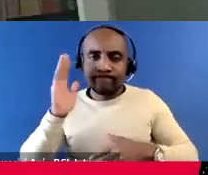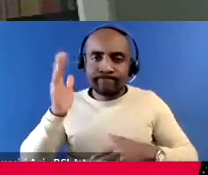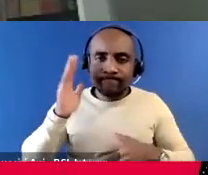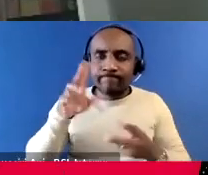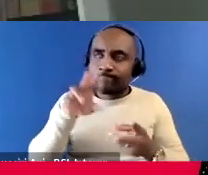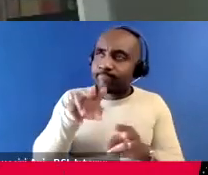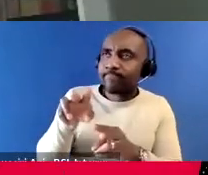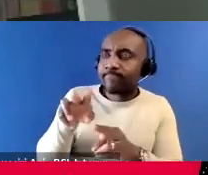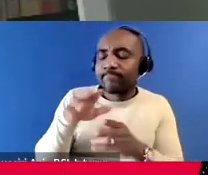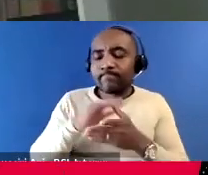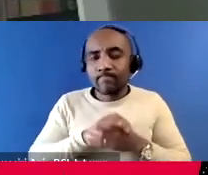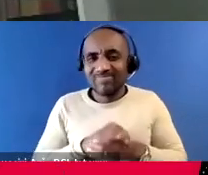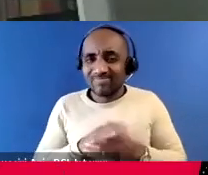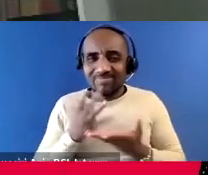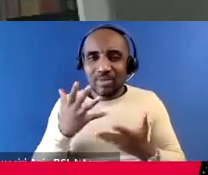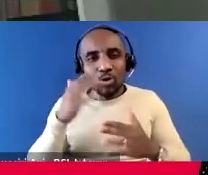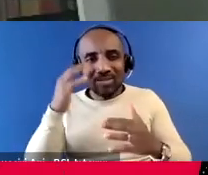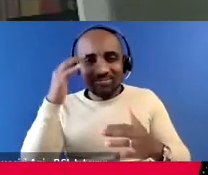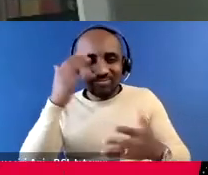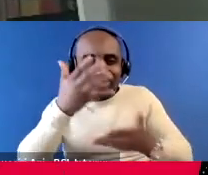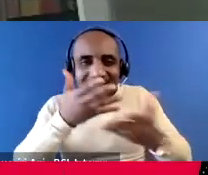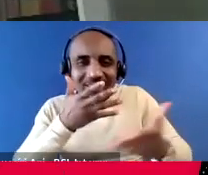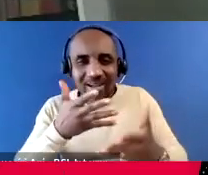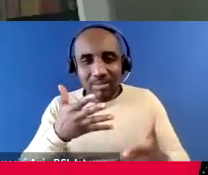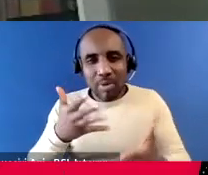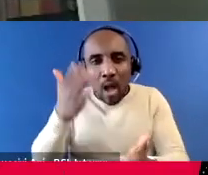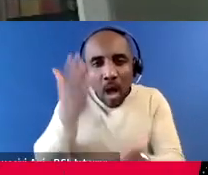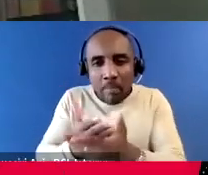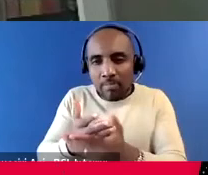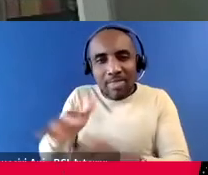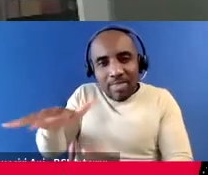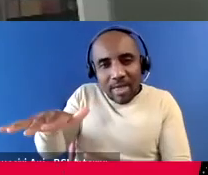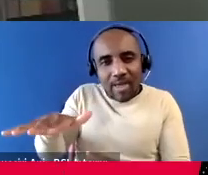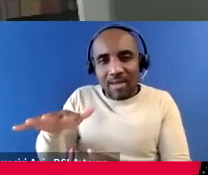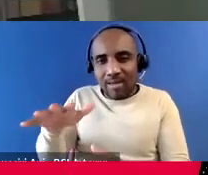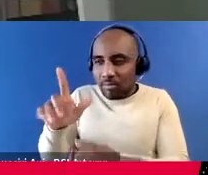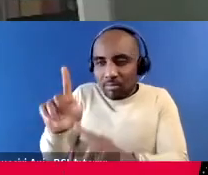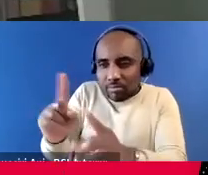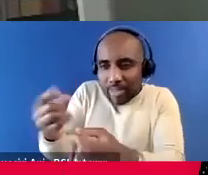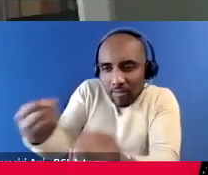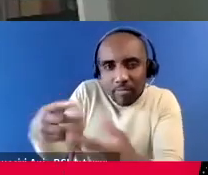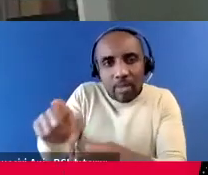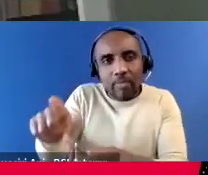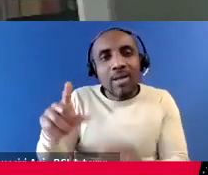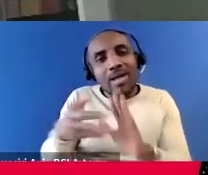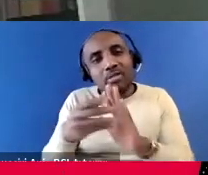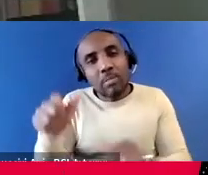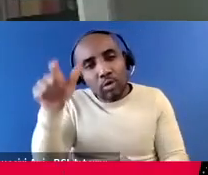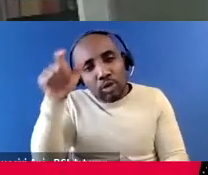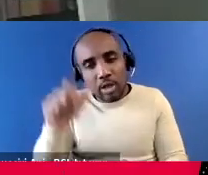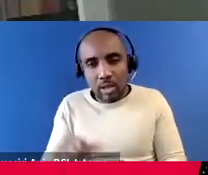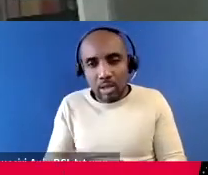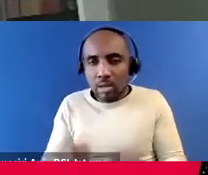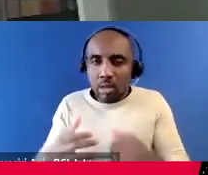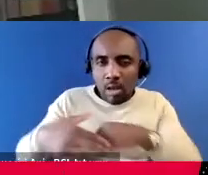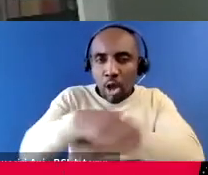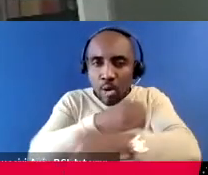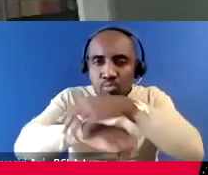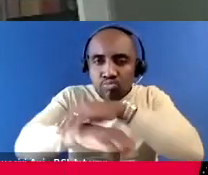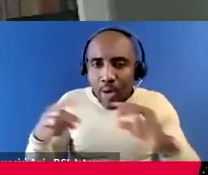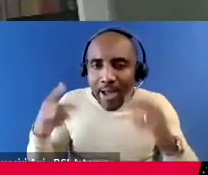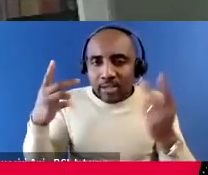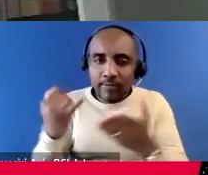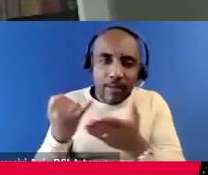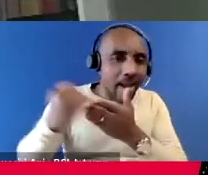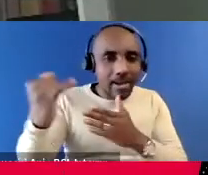and otherwise, movements is the women's movement, who've been really, really powerful in calling to account the